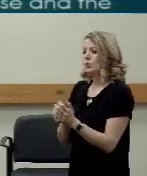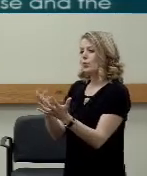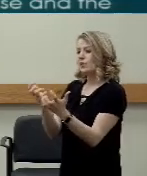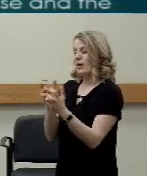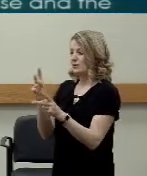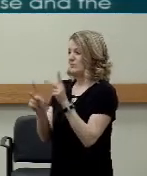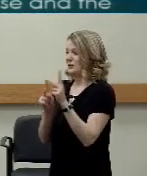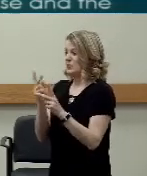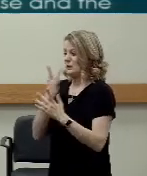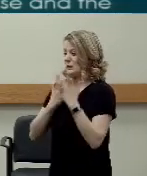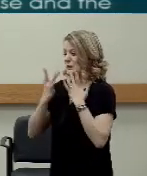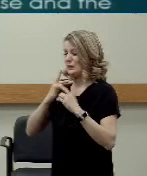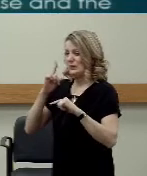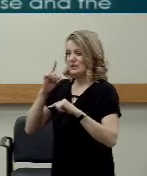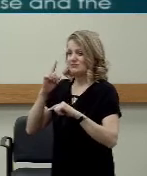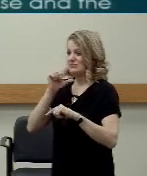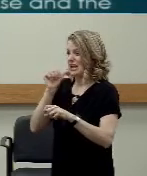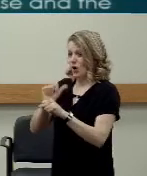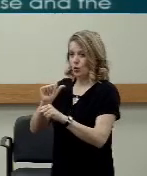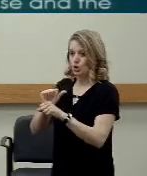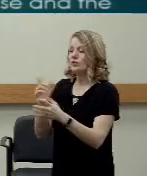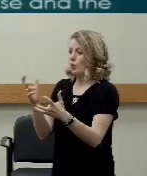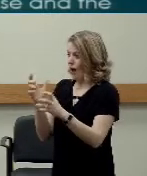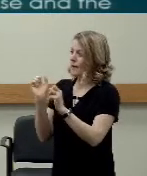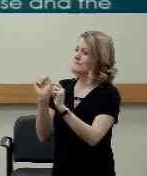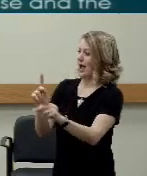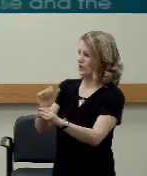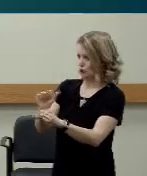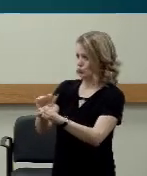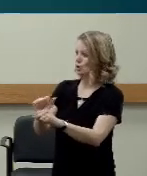work should return to work to become self-sufficient again.